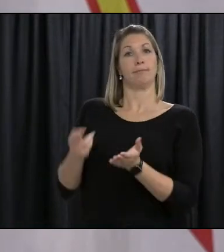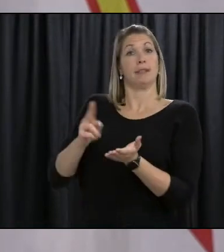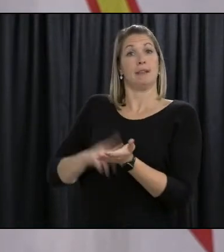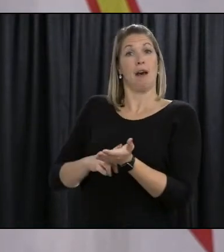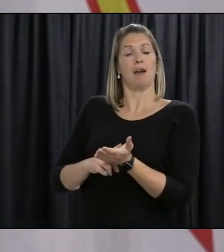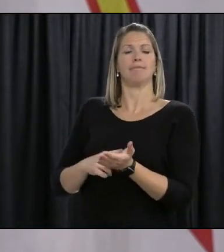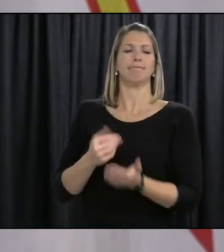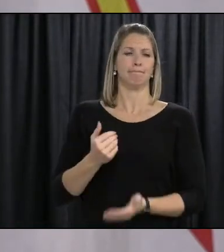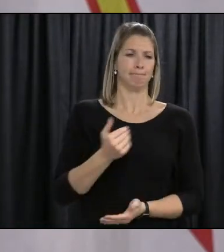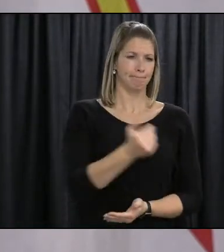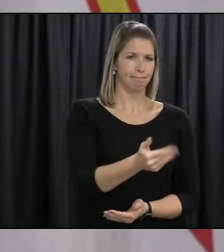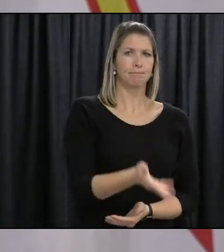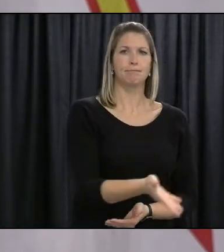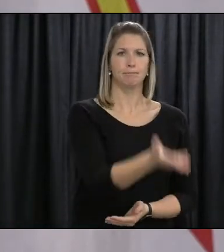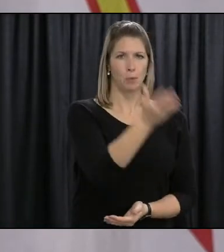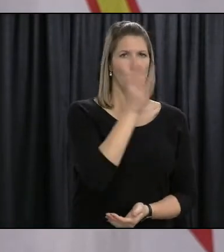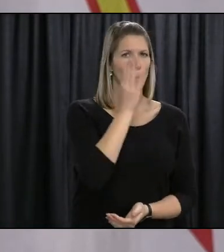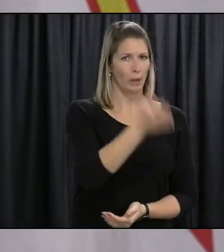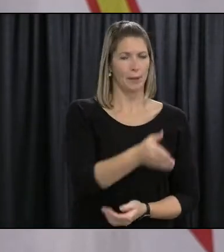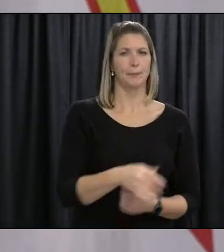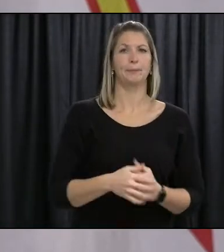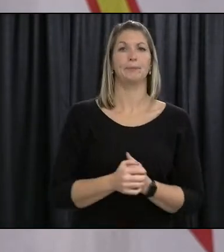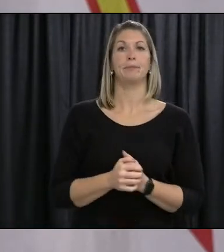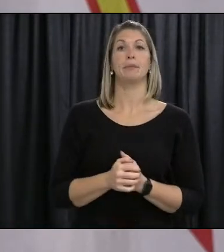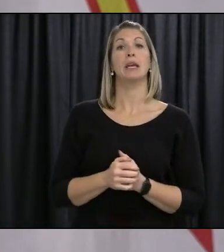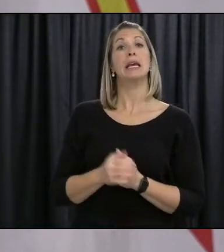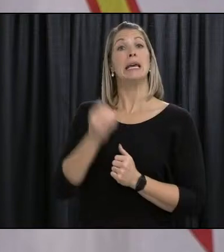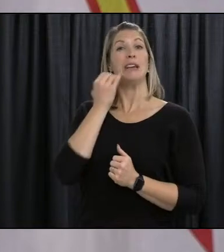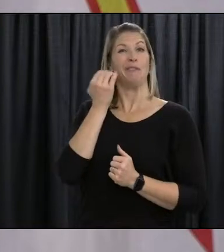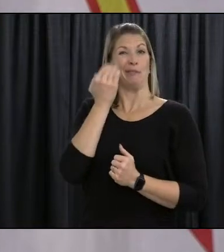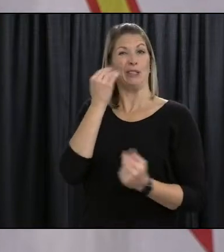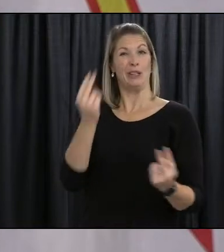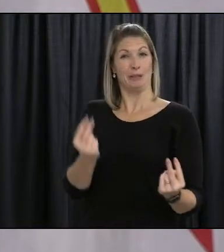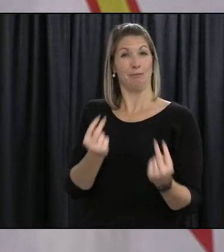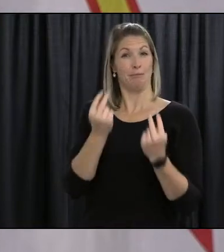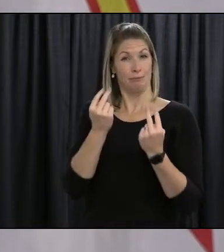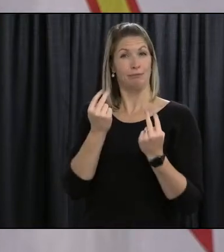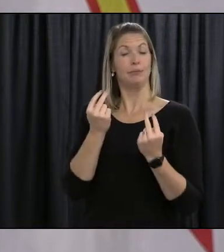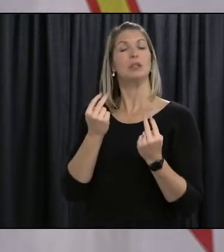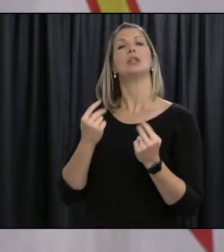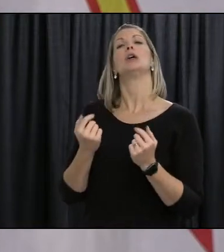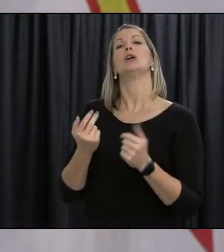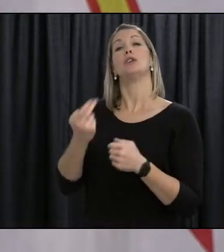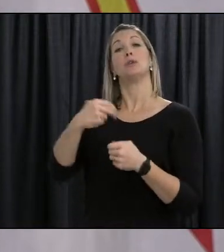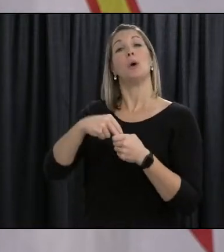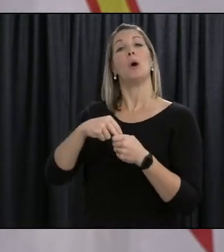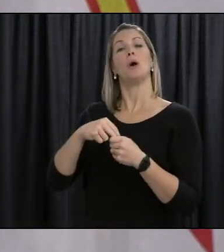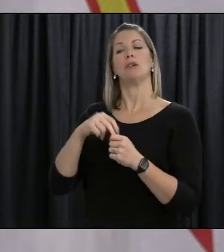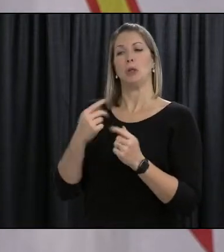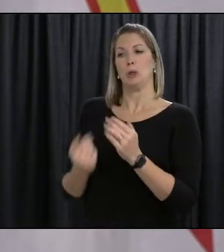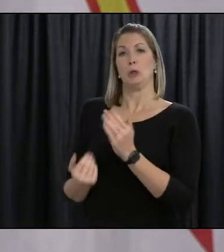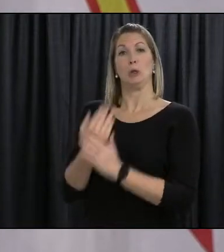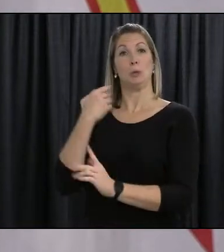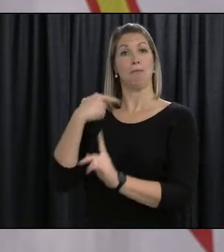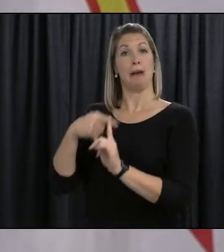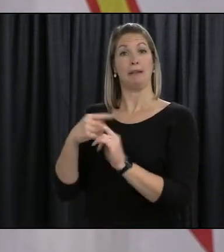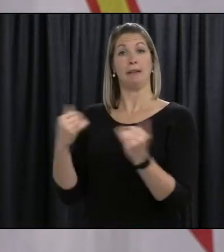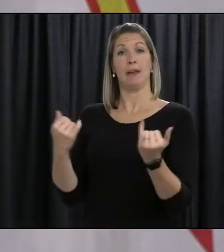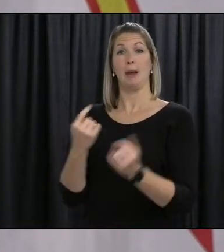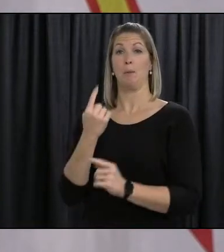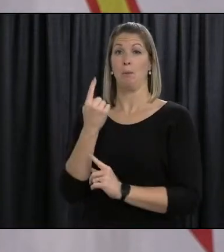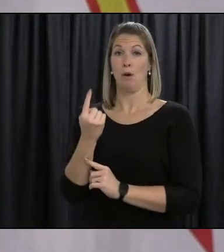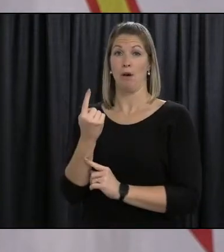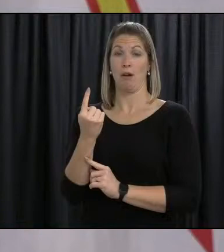recap, for those who have just joined us, we have 1 new case since yesterday's media advisory, and the total number of cases in the province is 292.